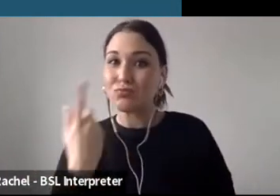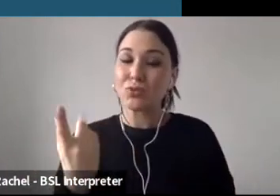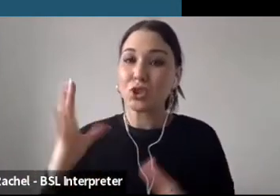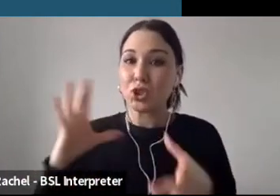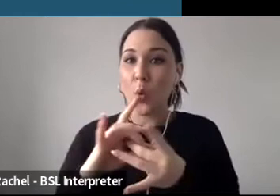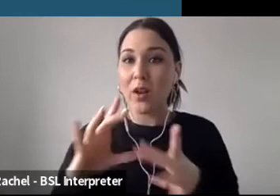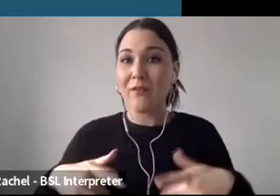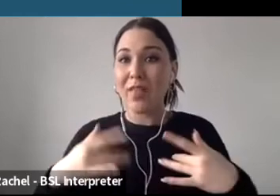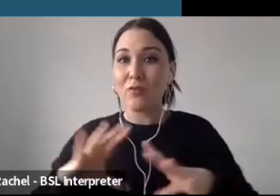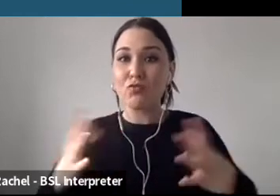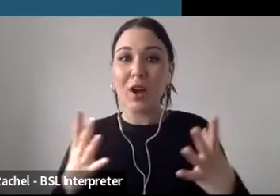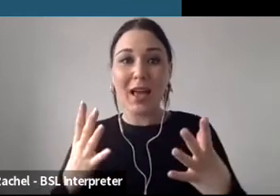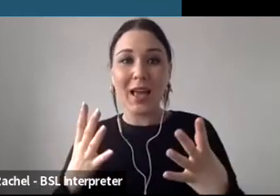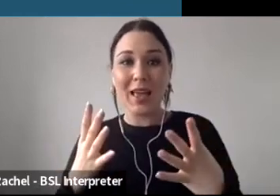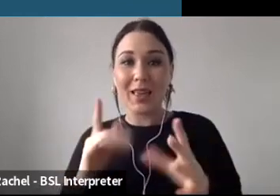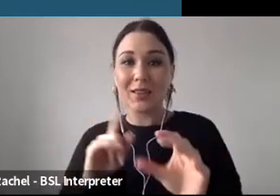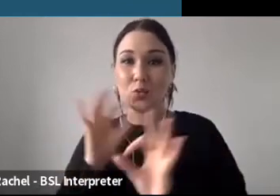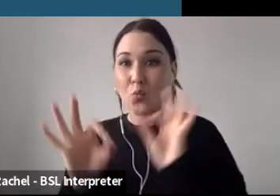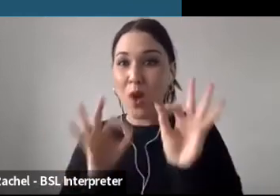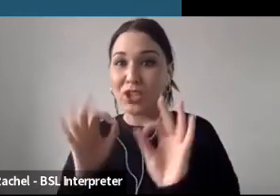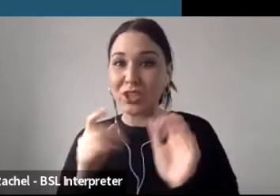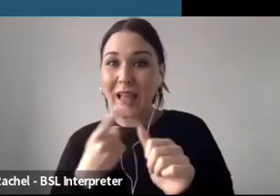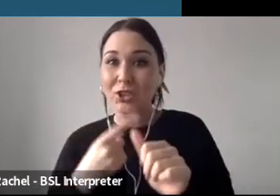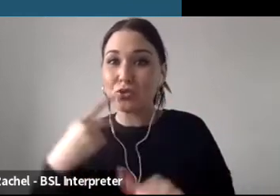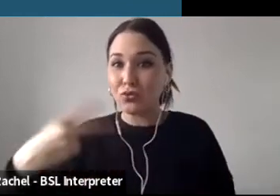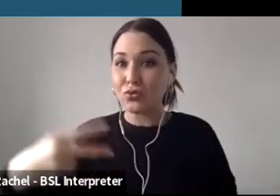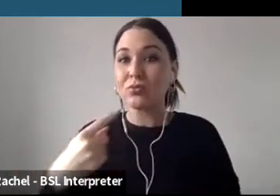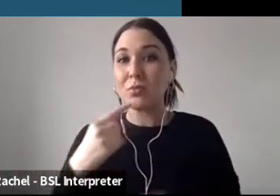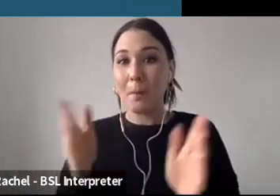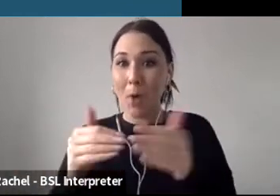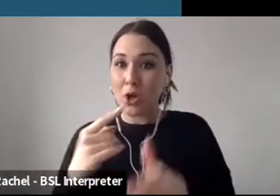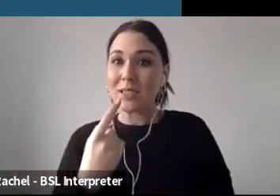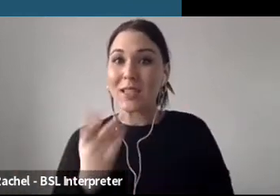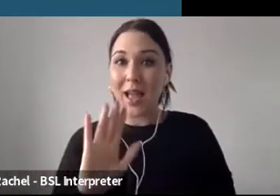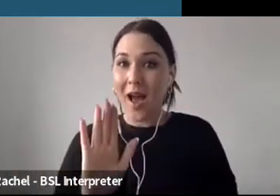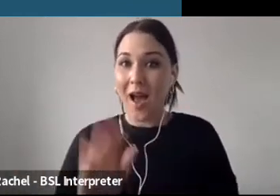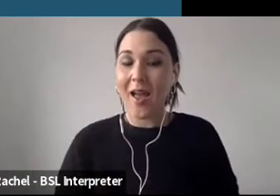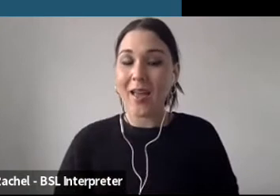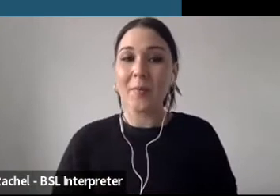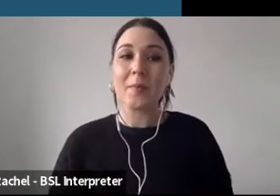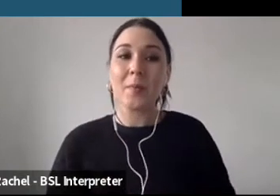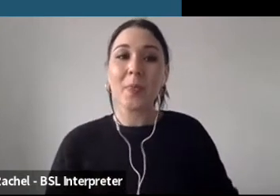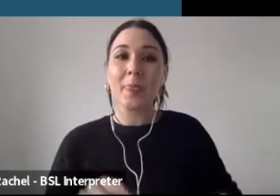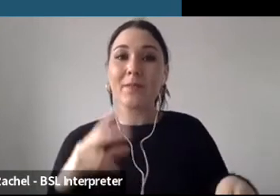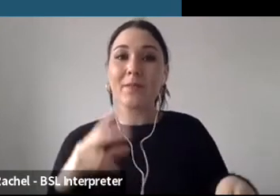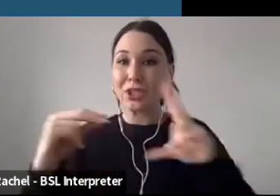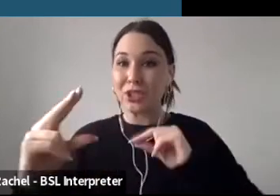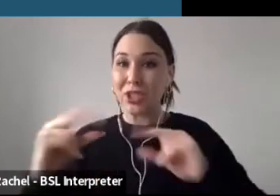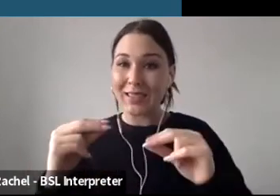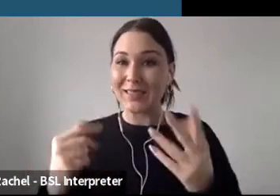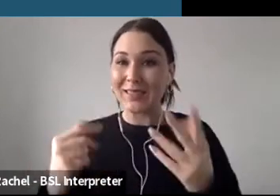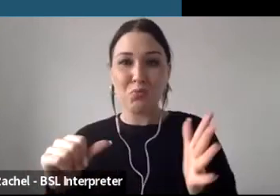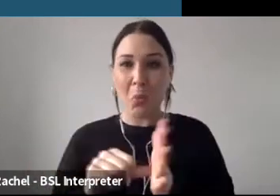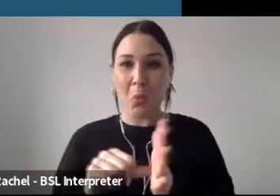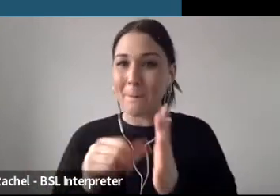feel free to drop into the Q&A box and say hi. We've disabled the chat feature as we've discovered it can cause problems for